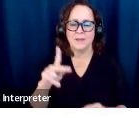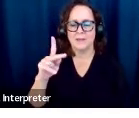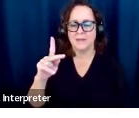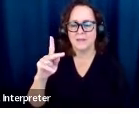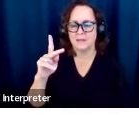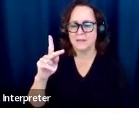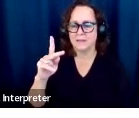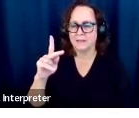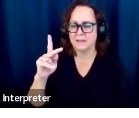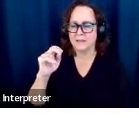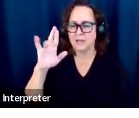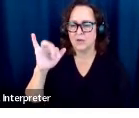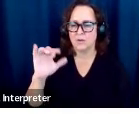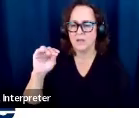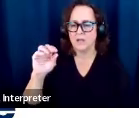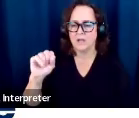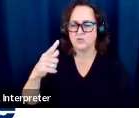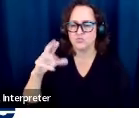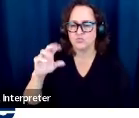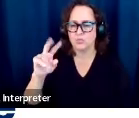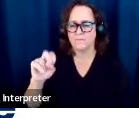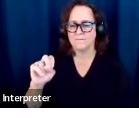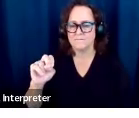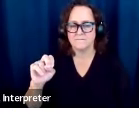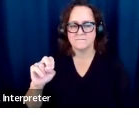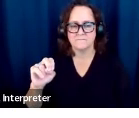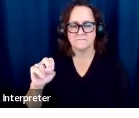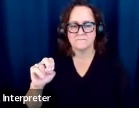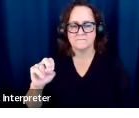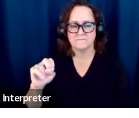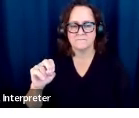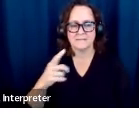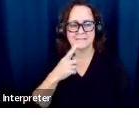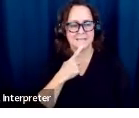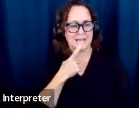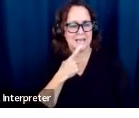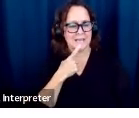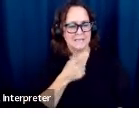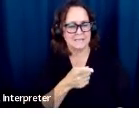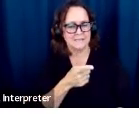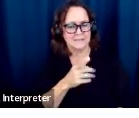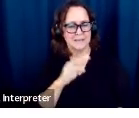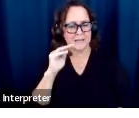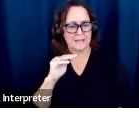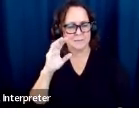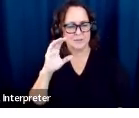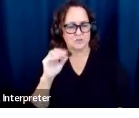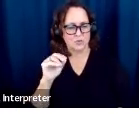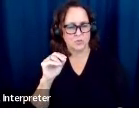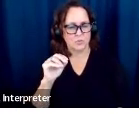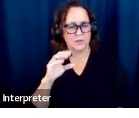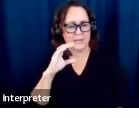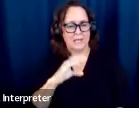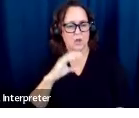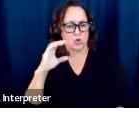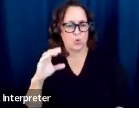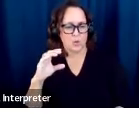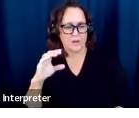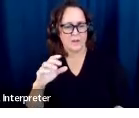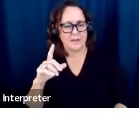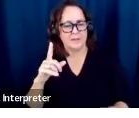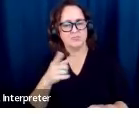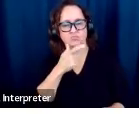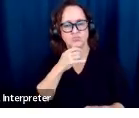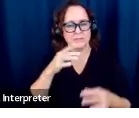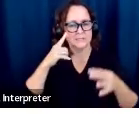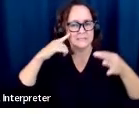Cosgrove regarding something on the previous slide. If it says that the MCO care coordinator can decide